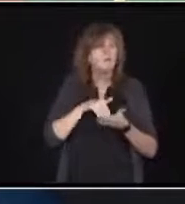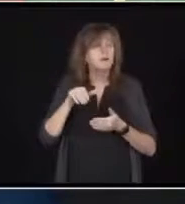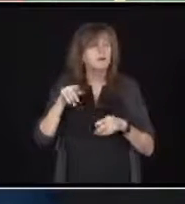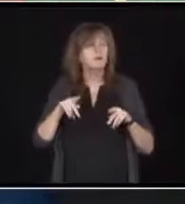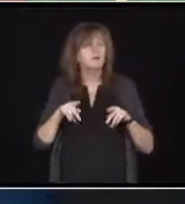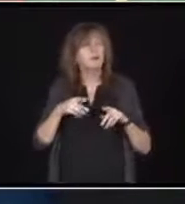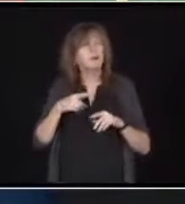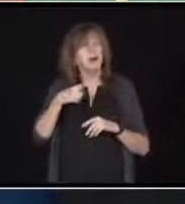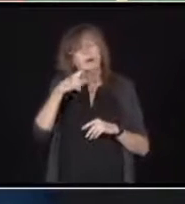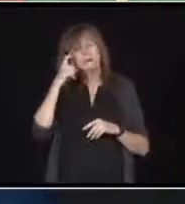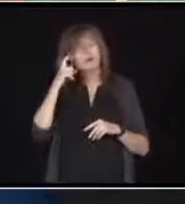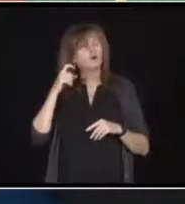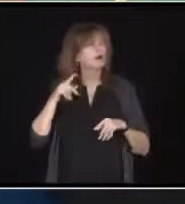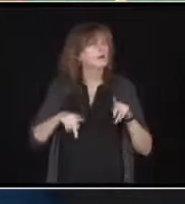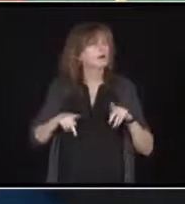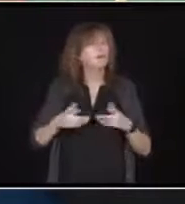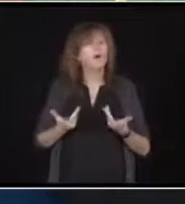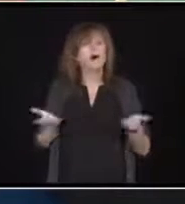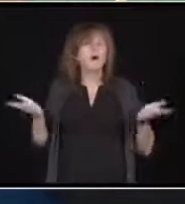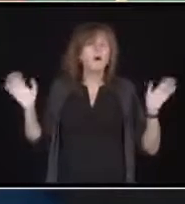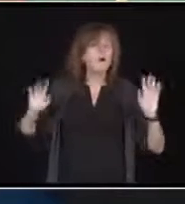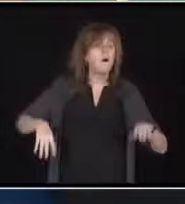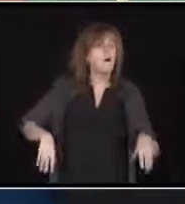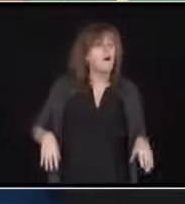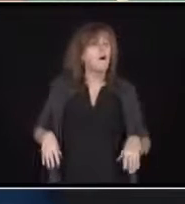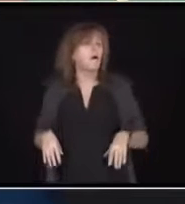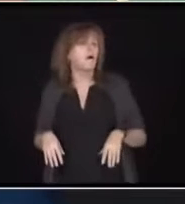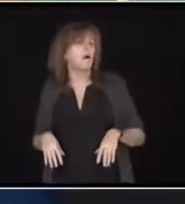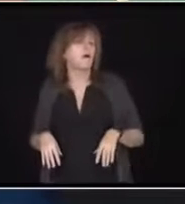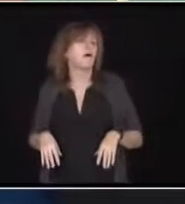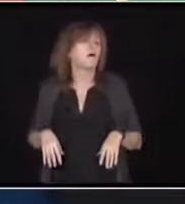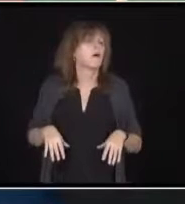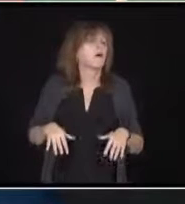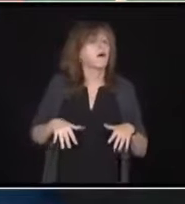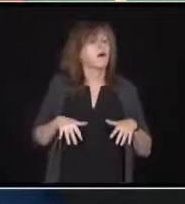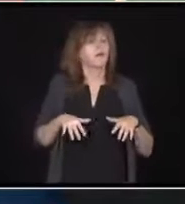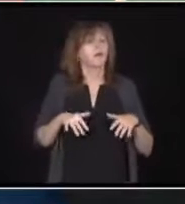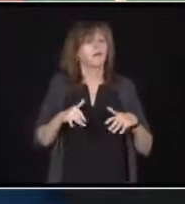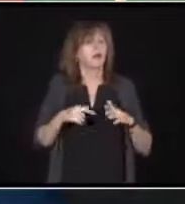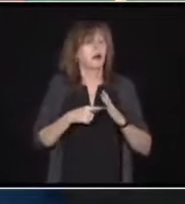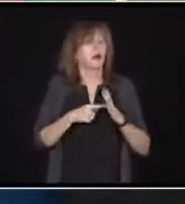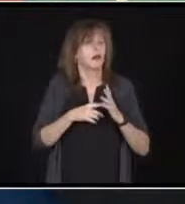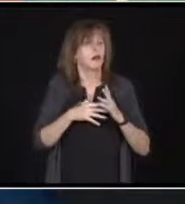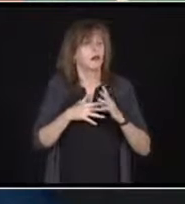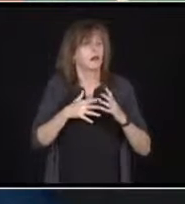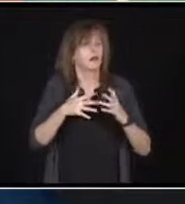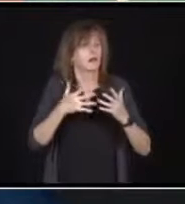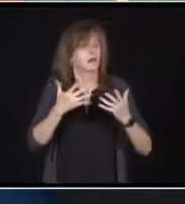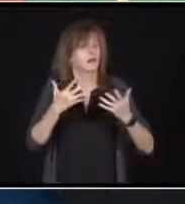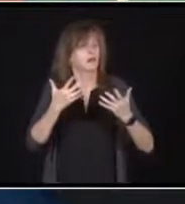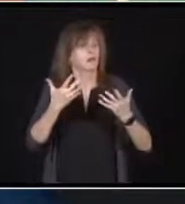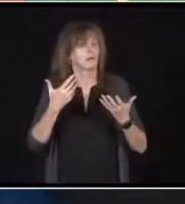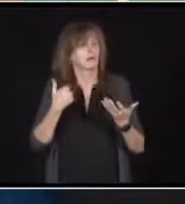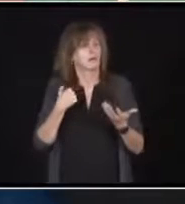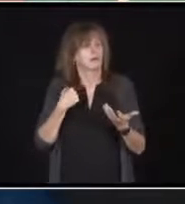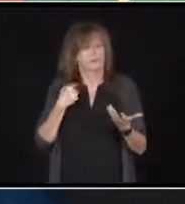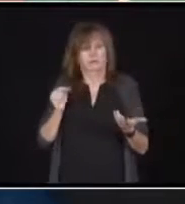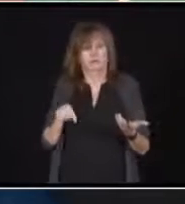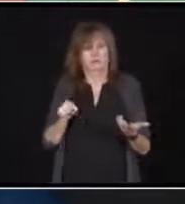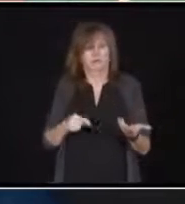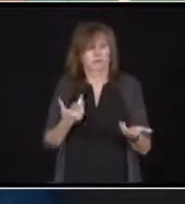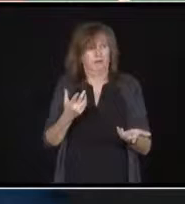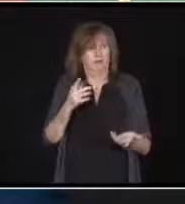Now we're paying for it. And I think I've come up here 100 times and said it's going to bite us back in the butt if we